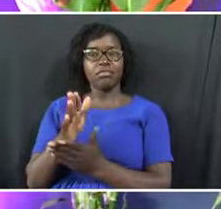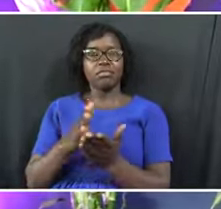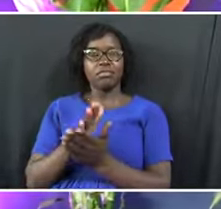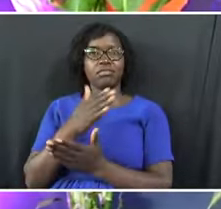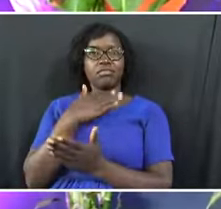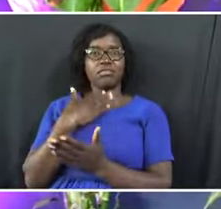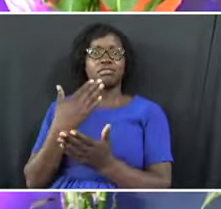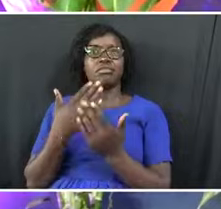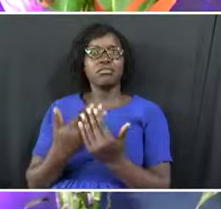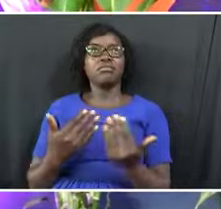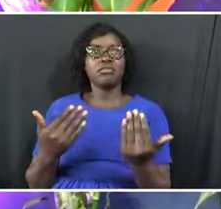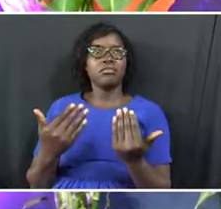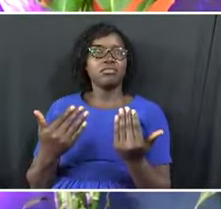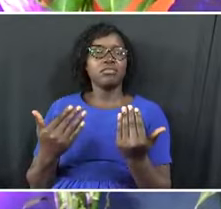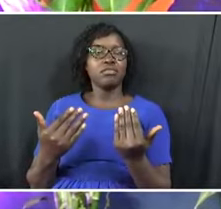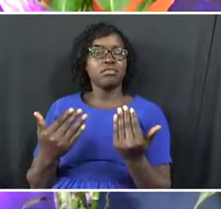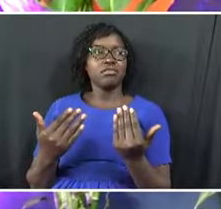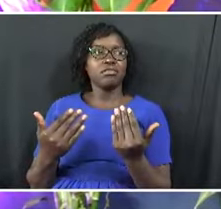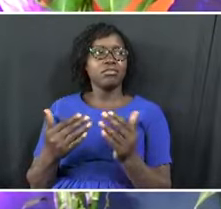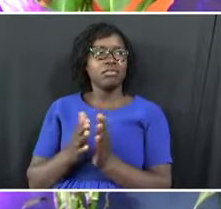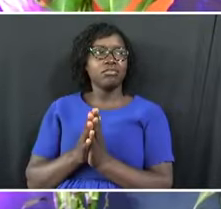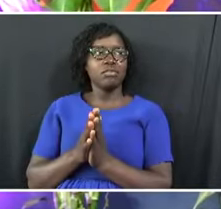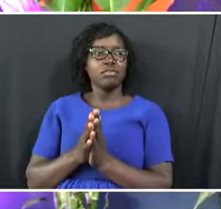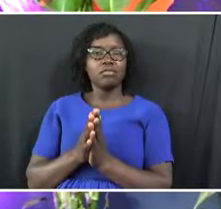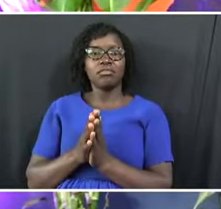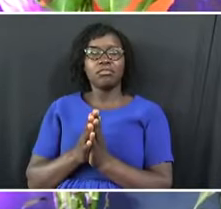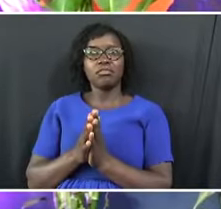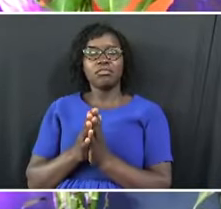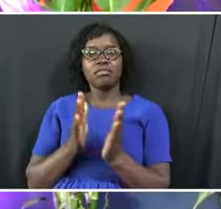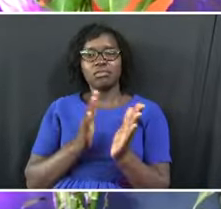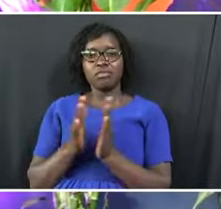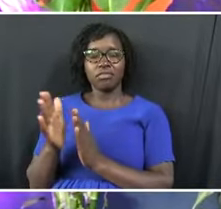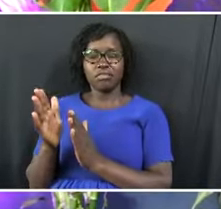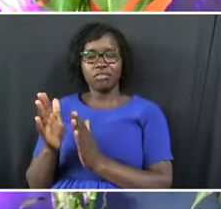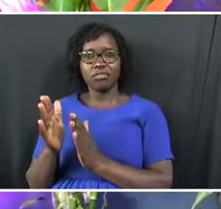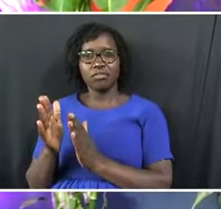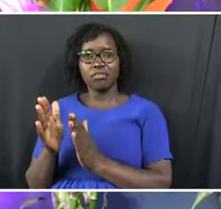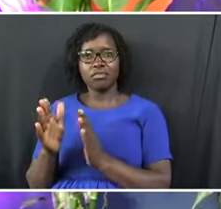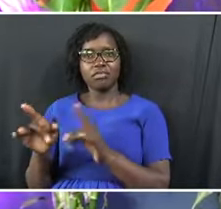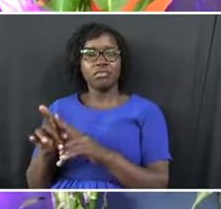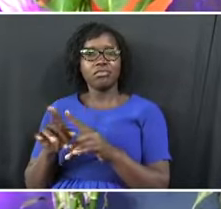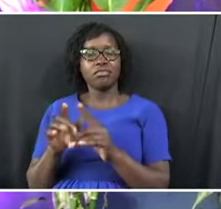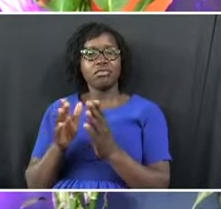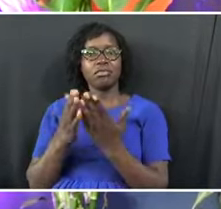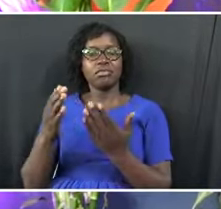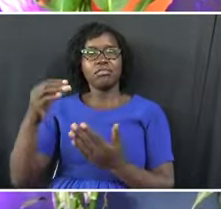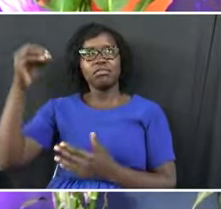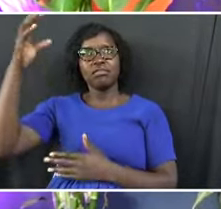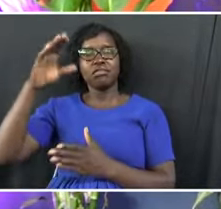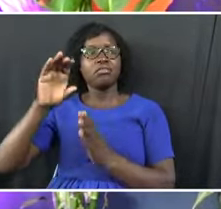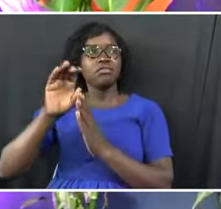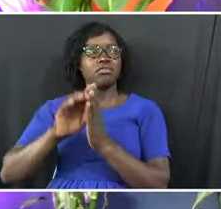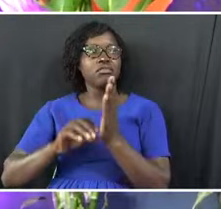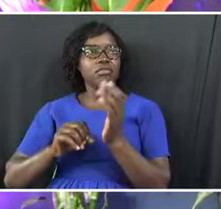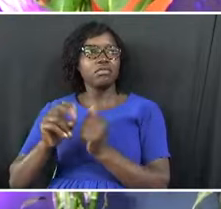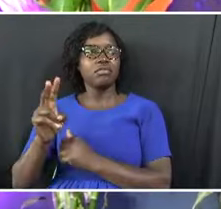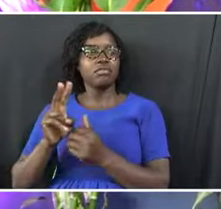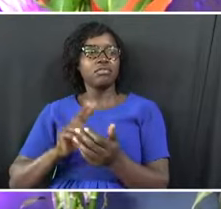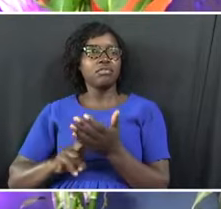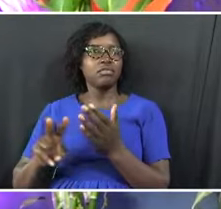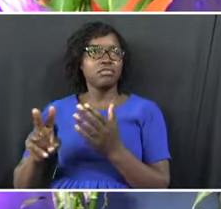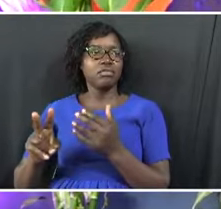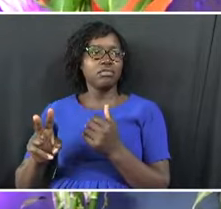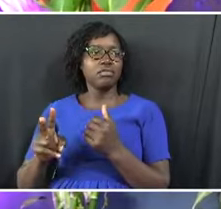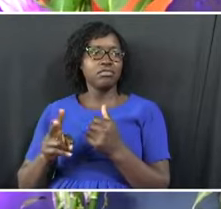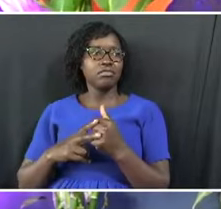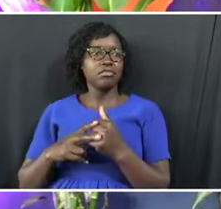that is a satanic strategy according to the book of Revelation chapter 12, verse 7